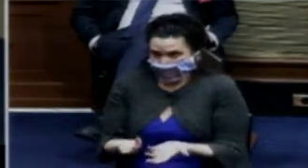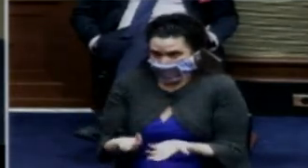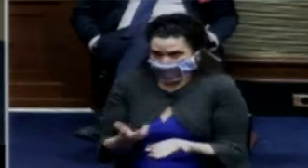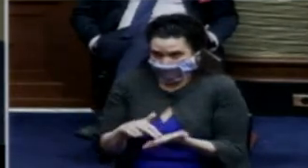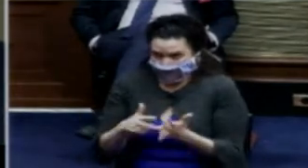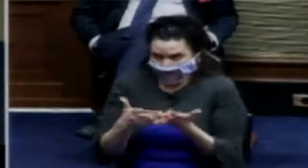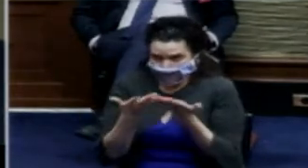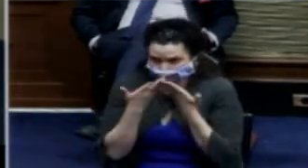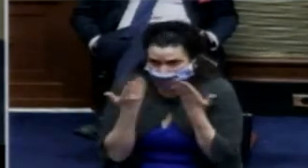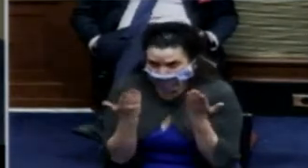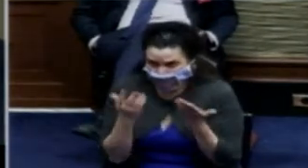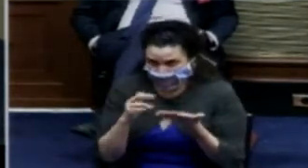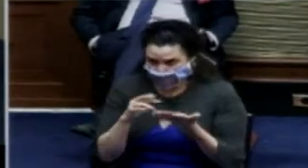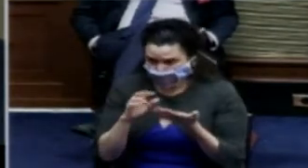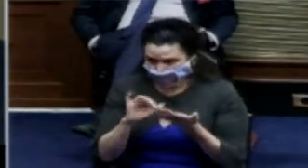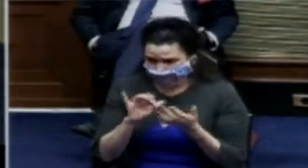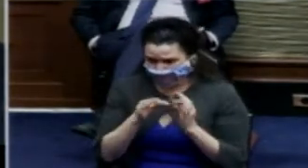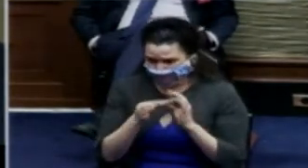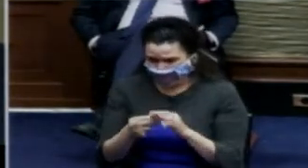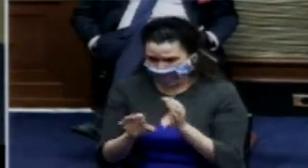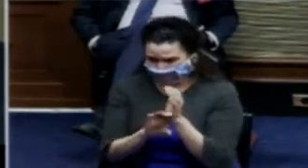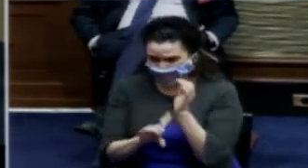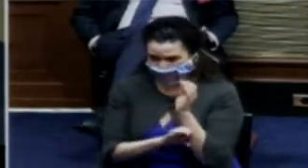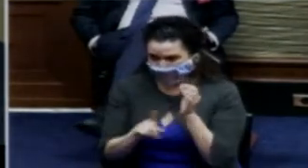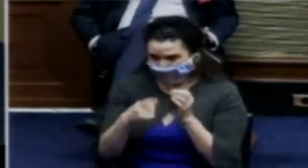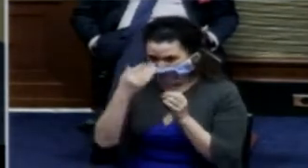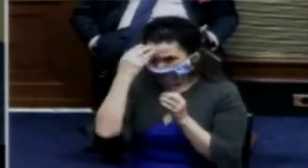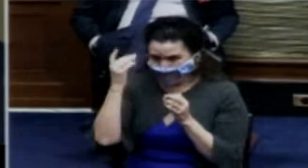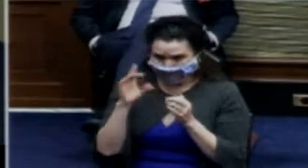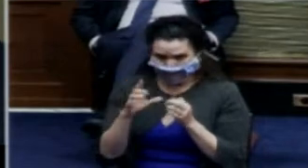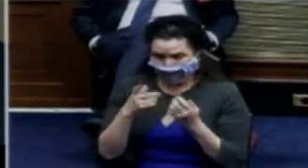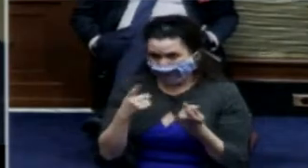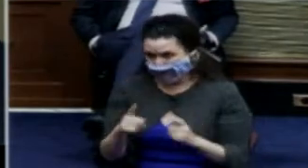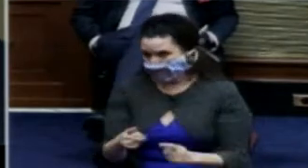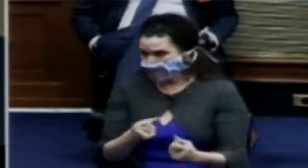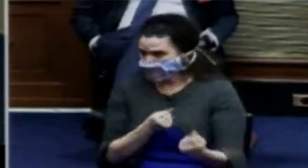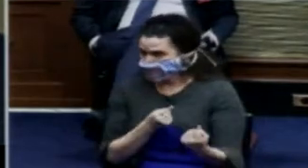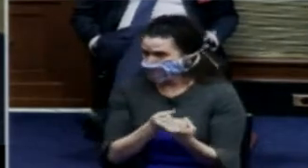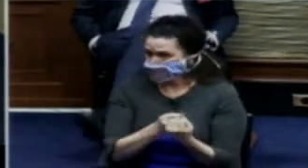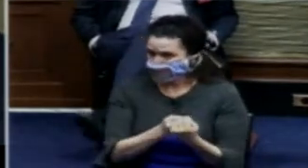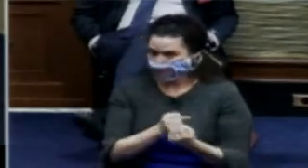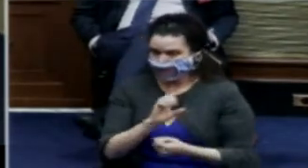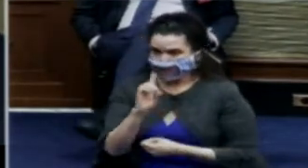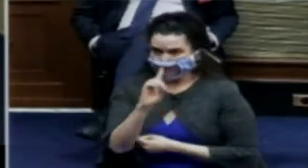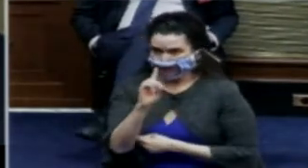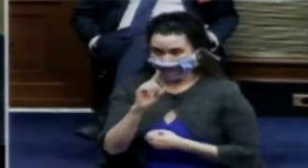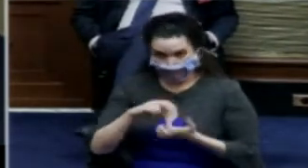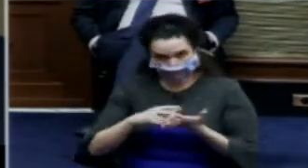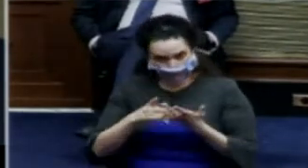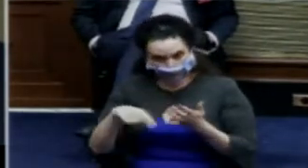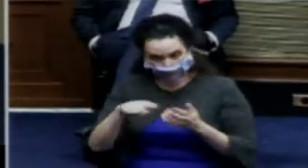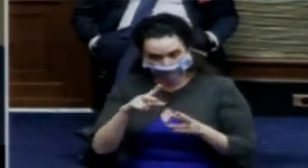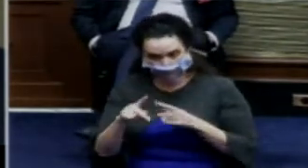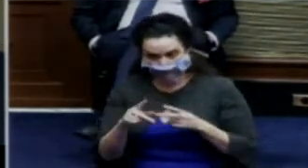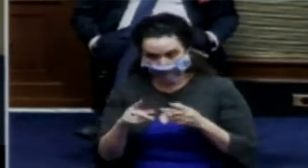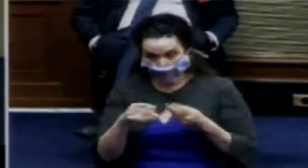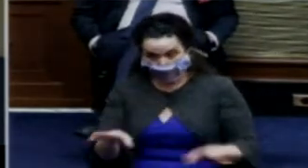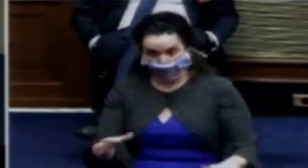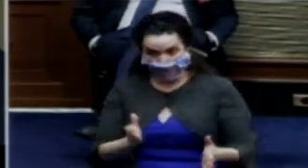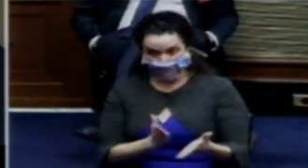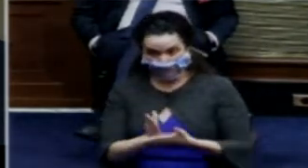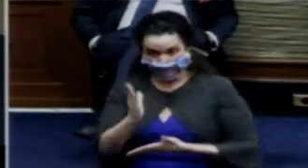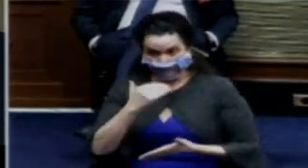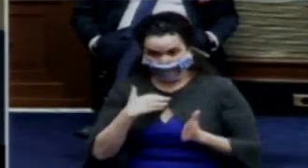that because it's a lopsided in favor of one party, that those people shouldn't be represented in Congress. The Supreme